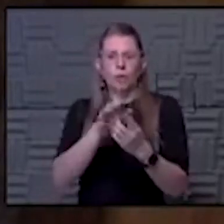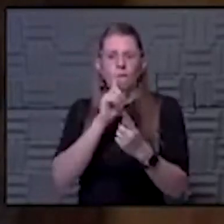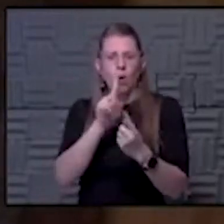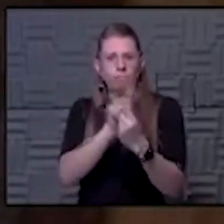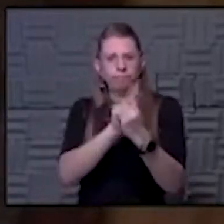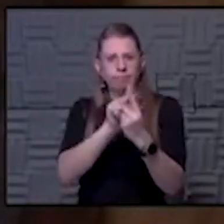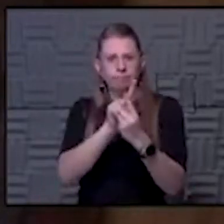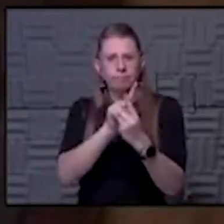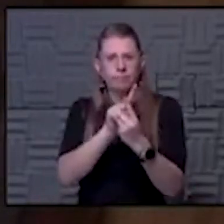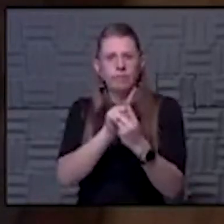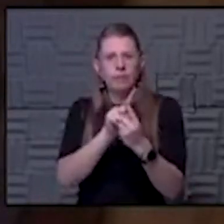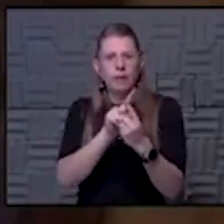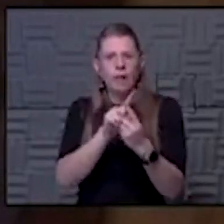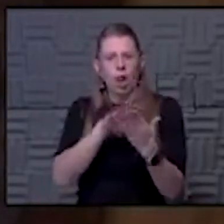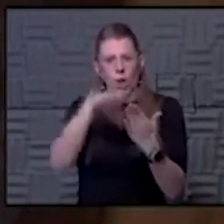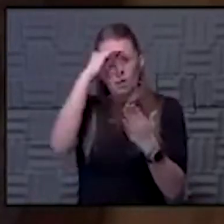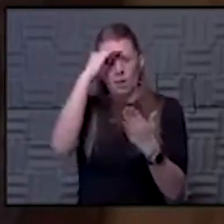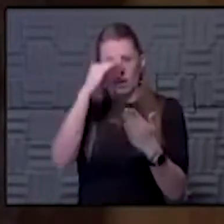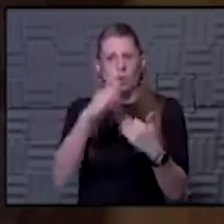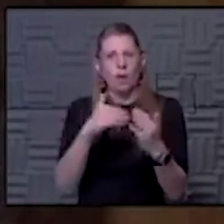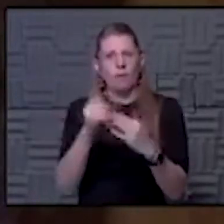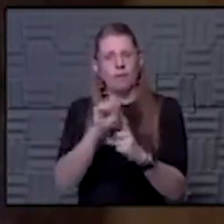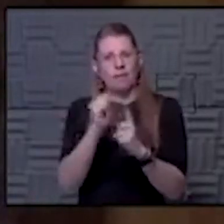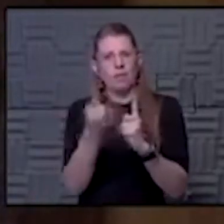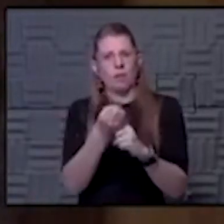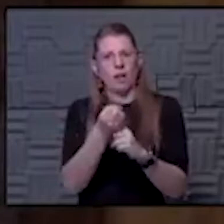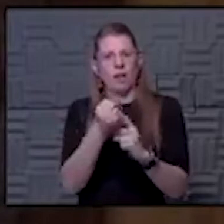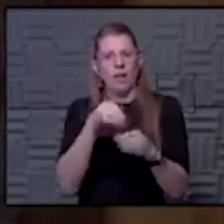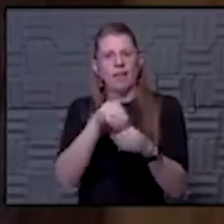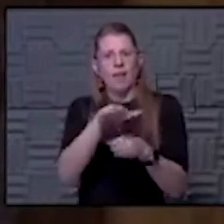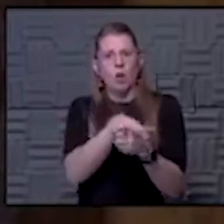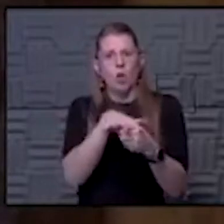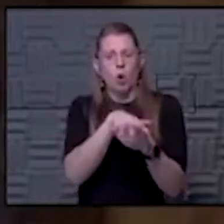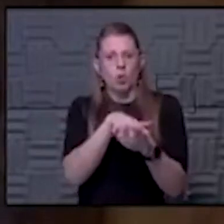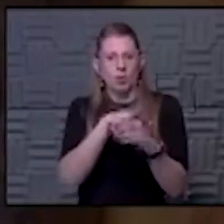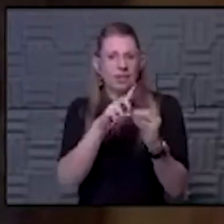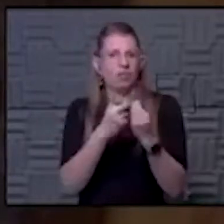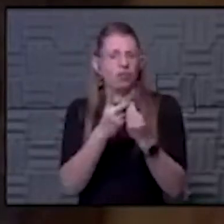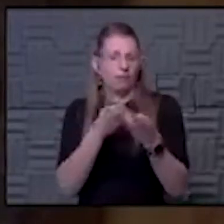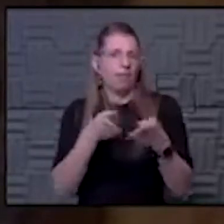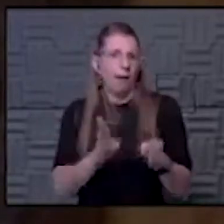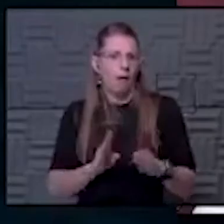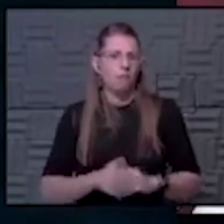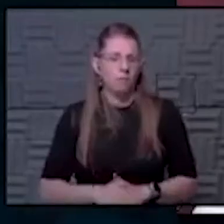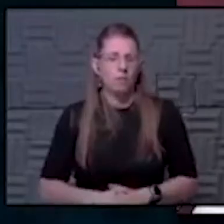when the situation in their local district allows.